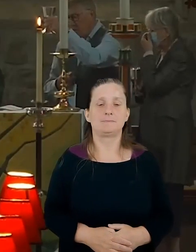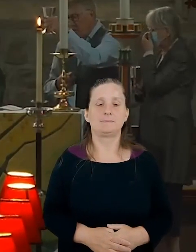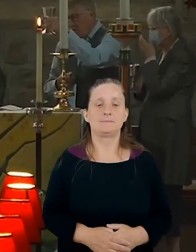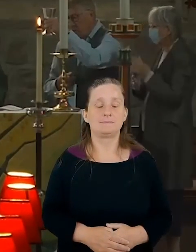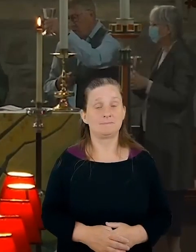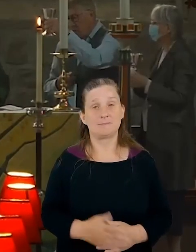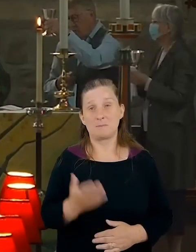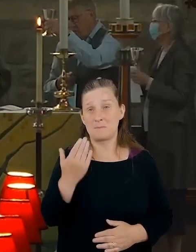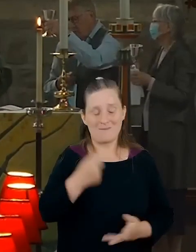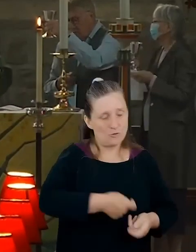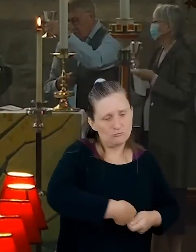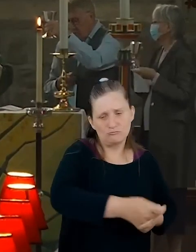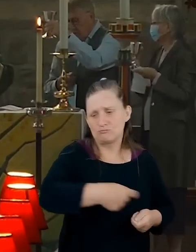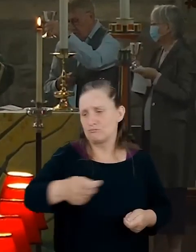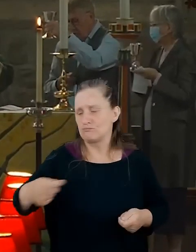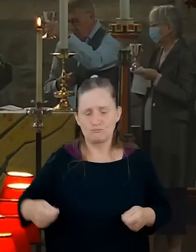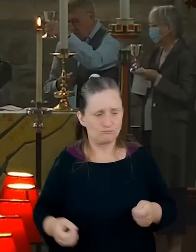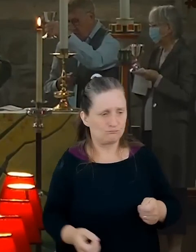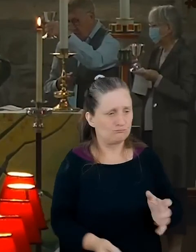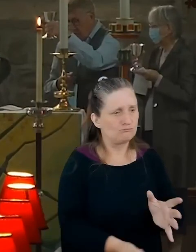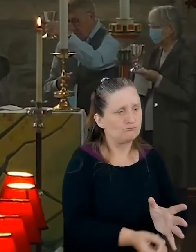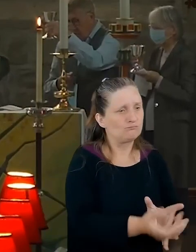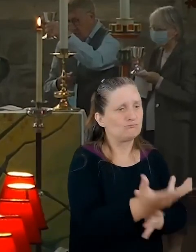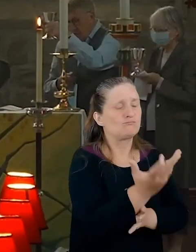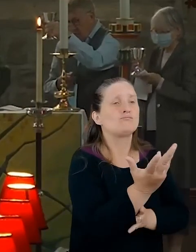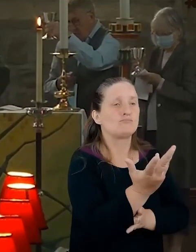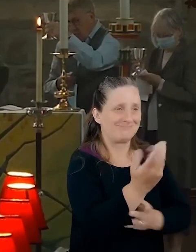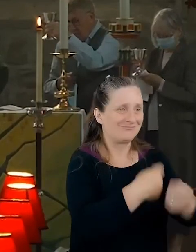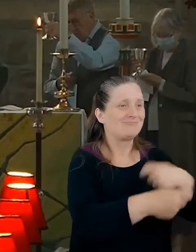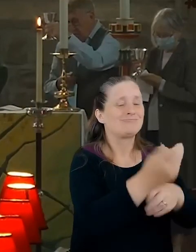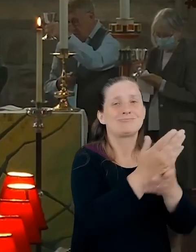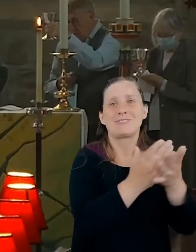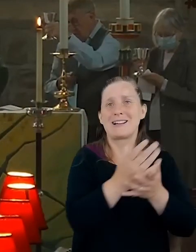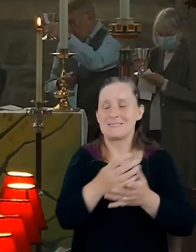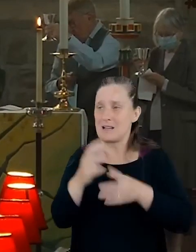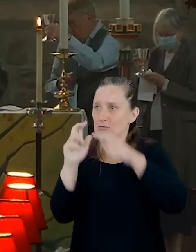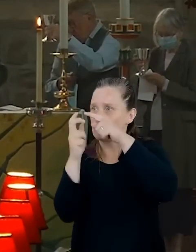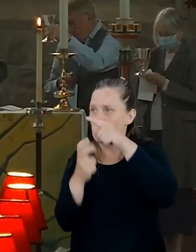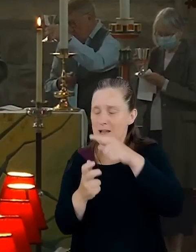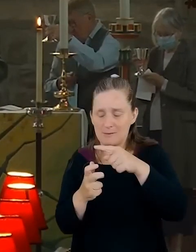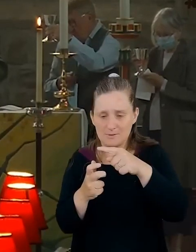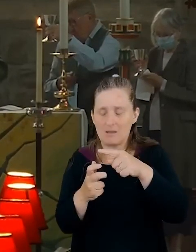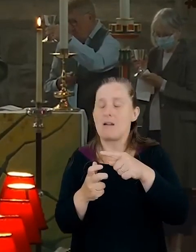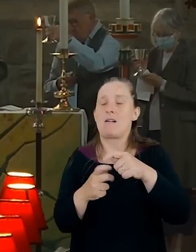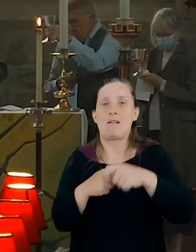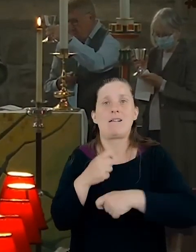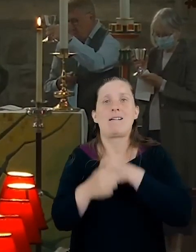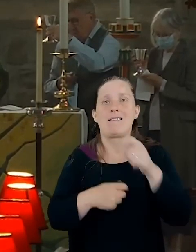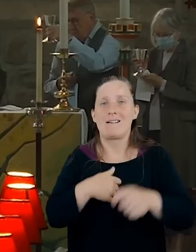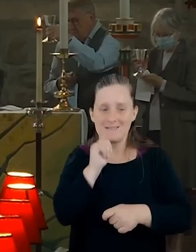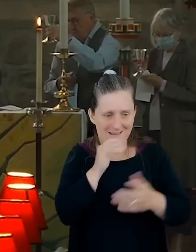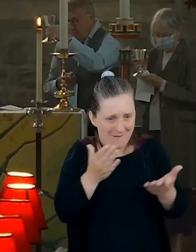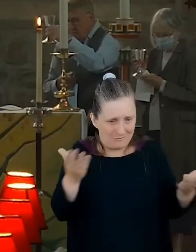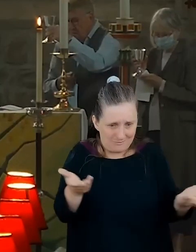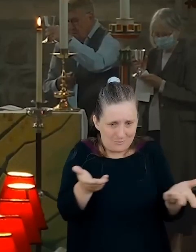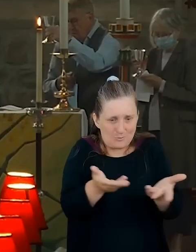As the grain once scattered in the fields and the grapes once dispersed on the hillside are now reunited on this table in